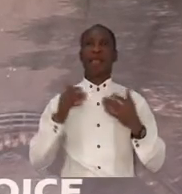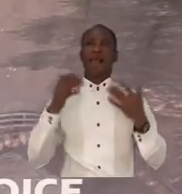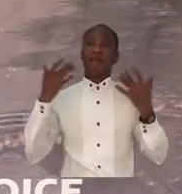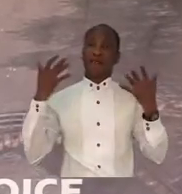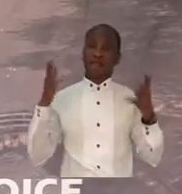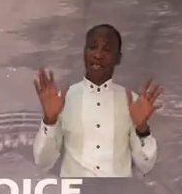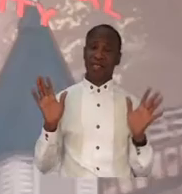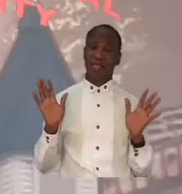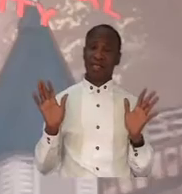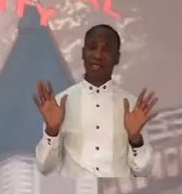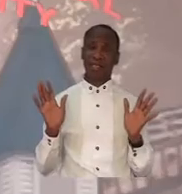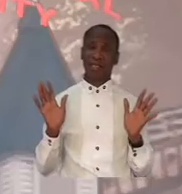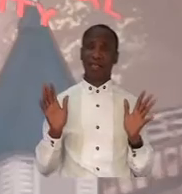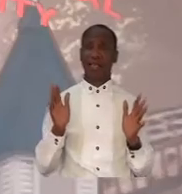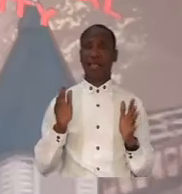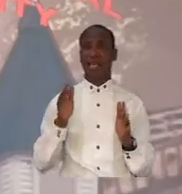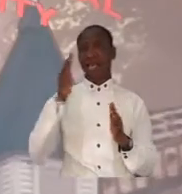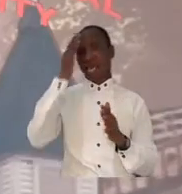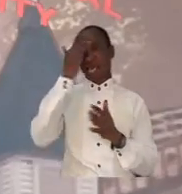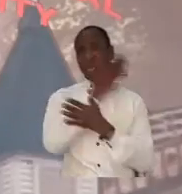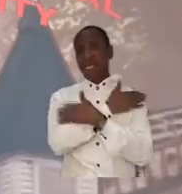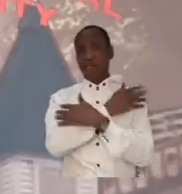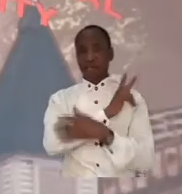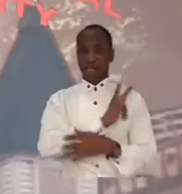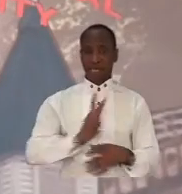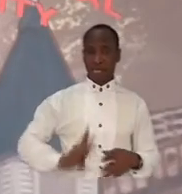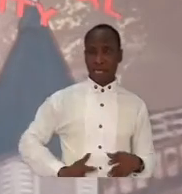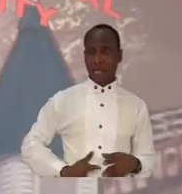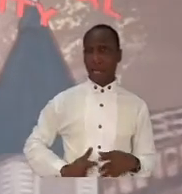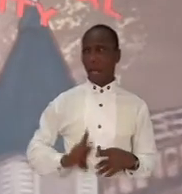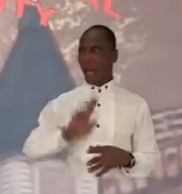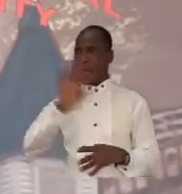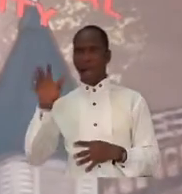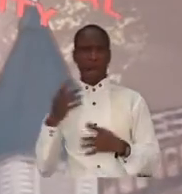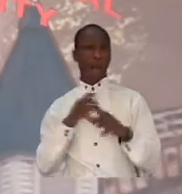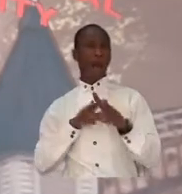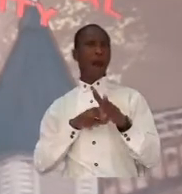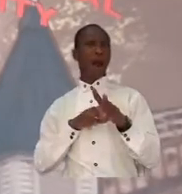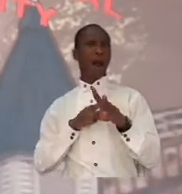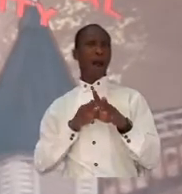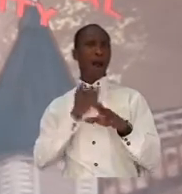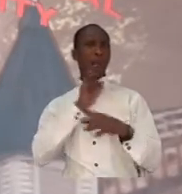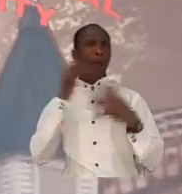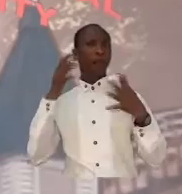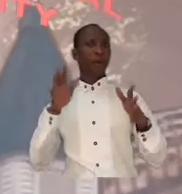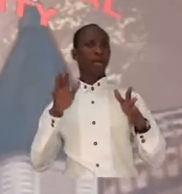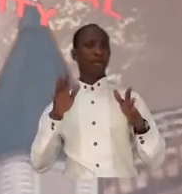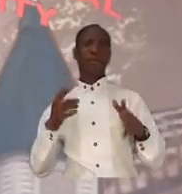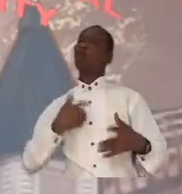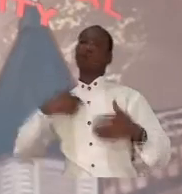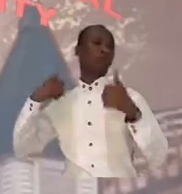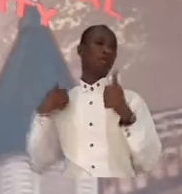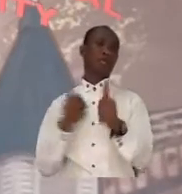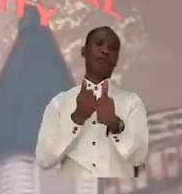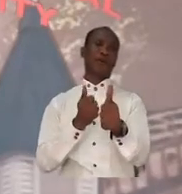se Pharaoh ni na sojafo hu ye no Israel fo atwa wie no omo se kire ye nso ye